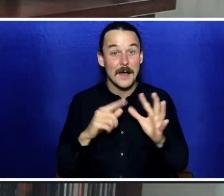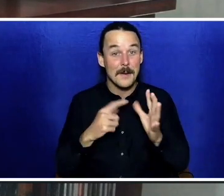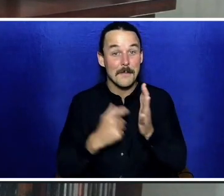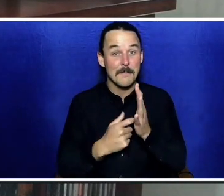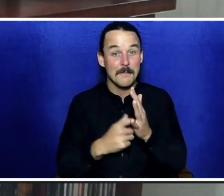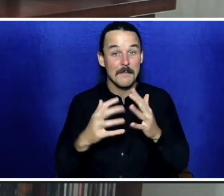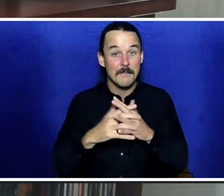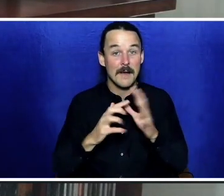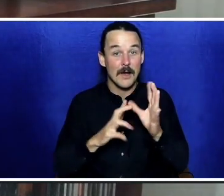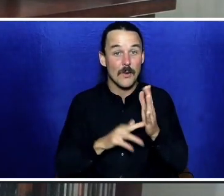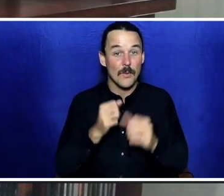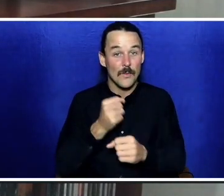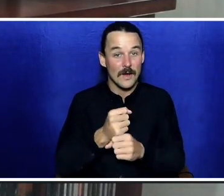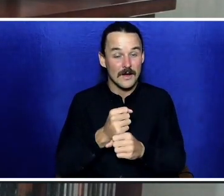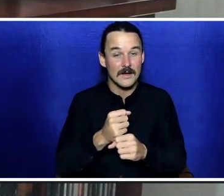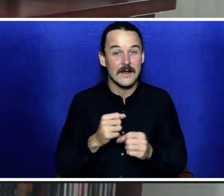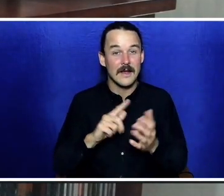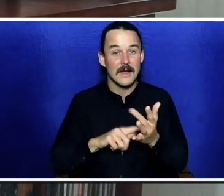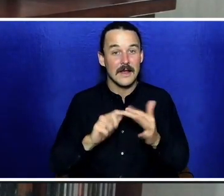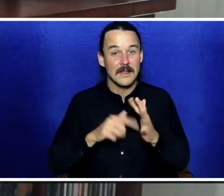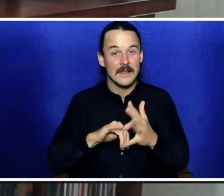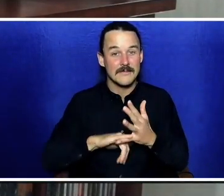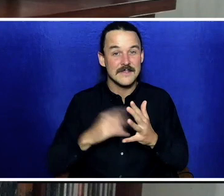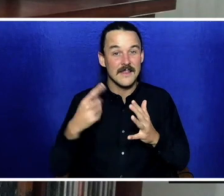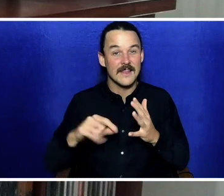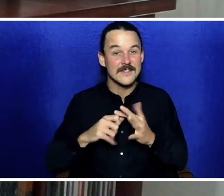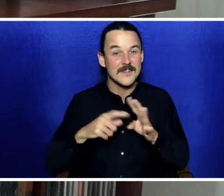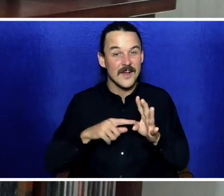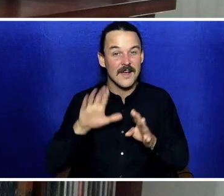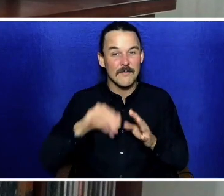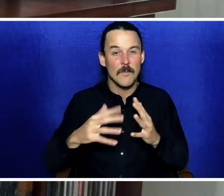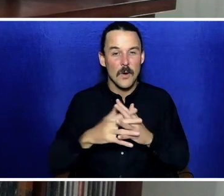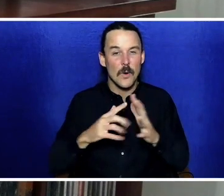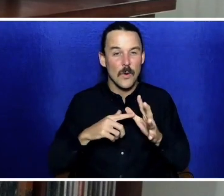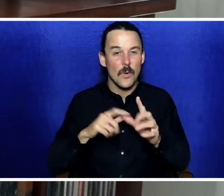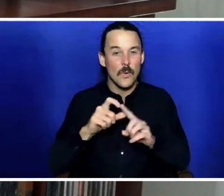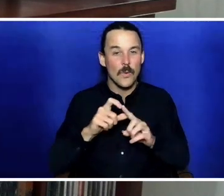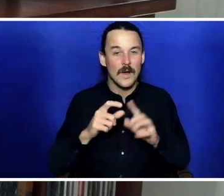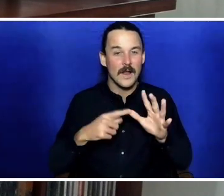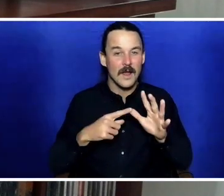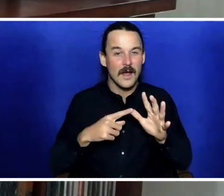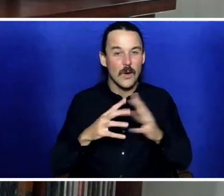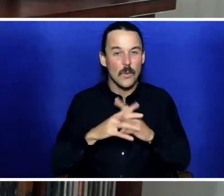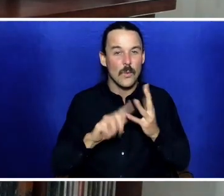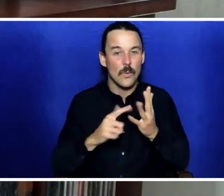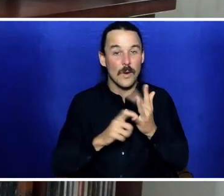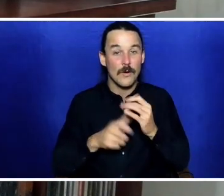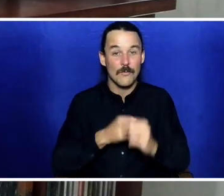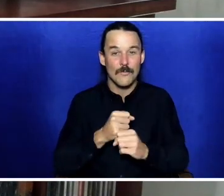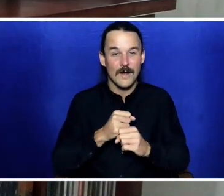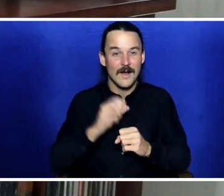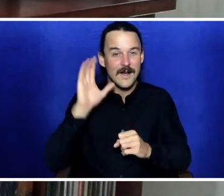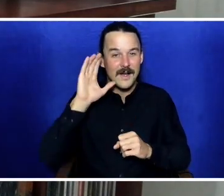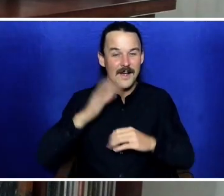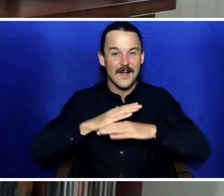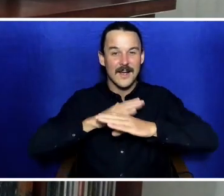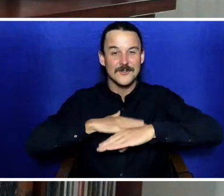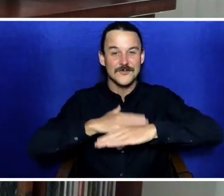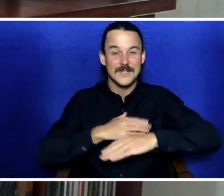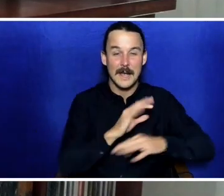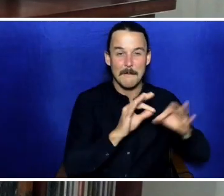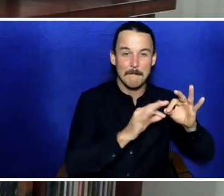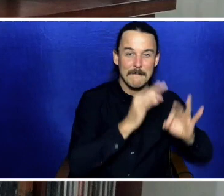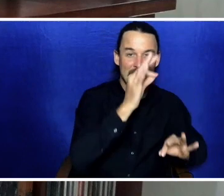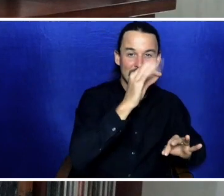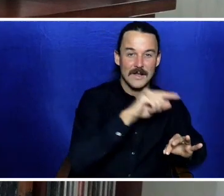country, from Ballarat to the Bellarine Peninsula. For 2,000 generations or more, the Wadawurrung people